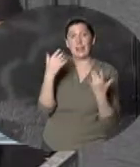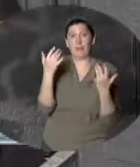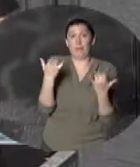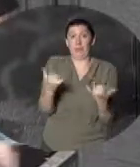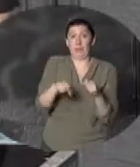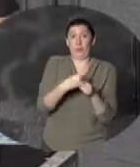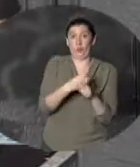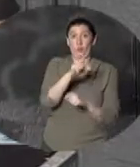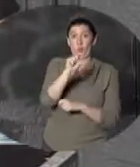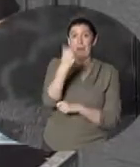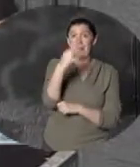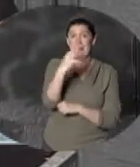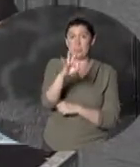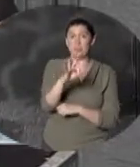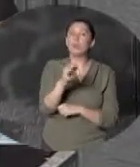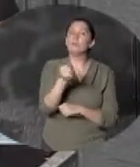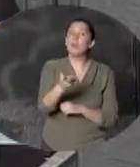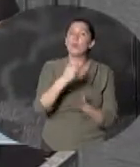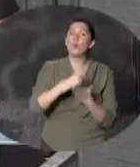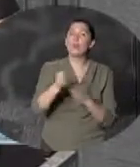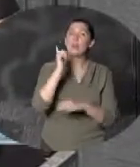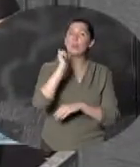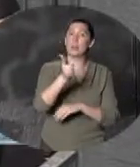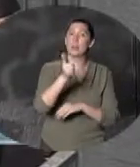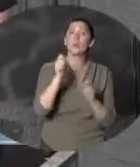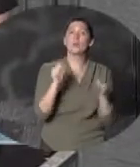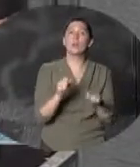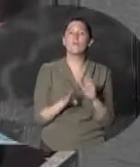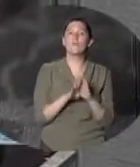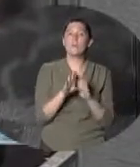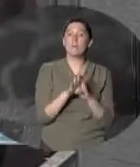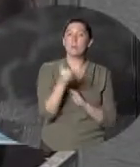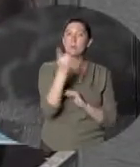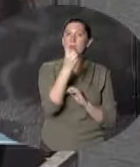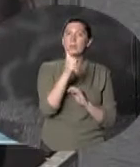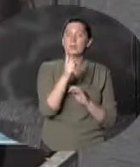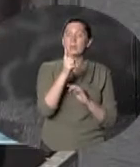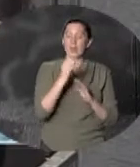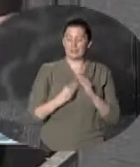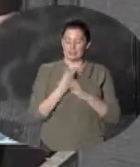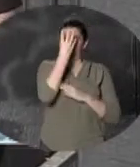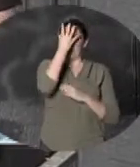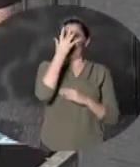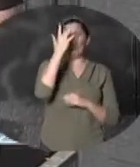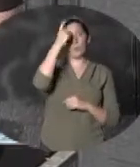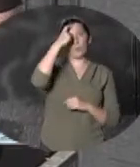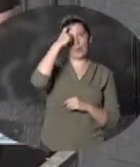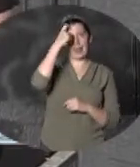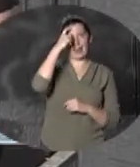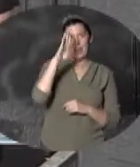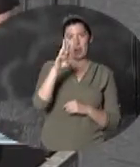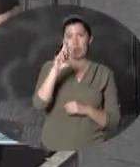know that weeks after the illness, you can develop something that also infects your brain, and